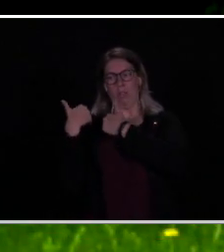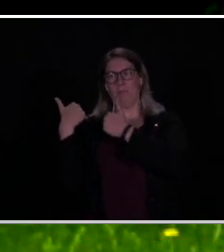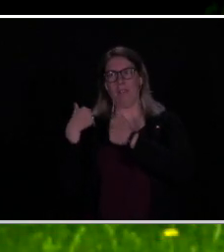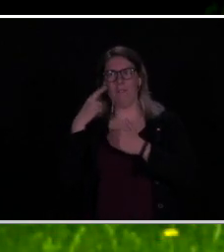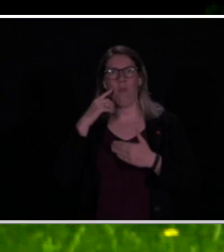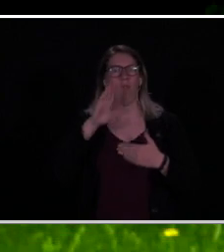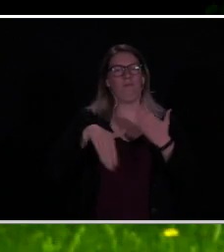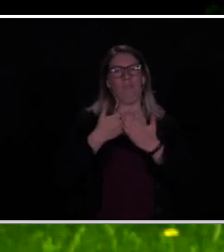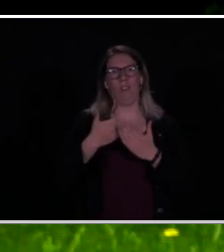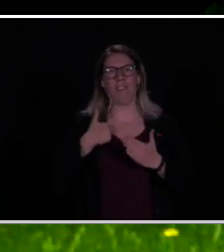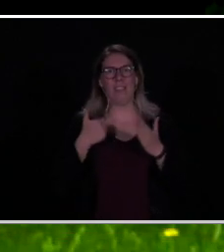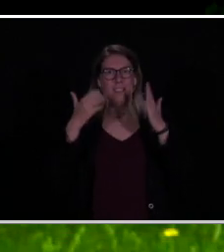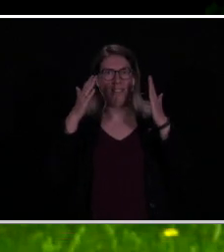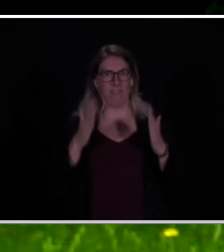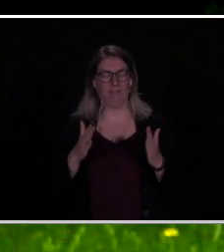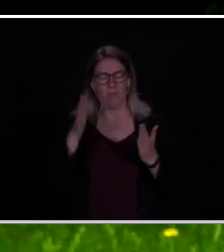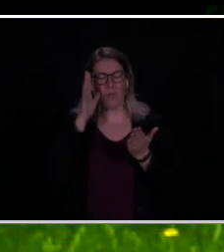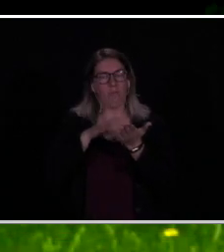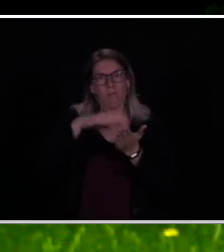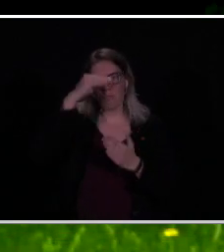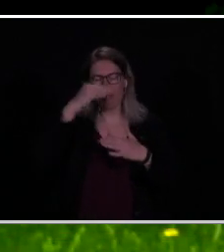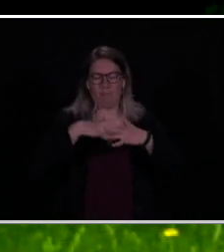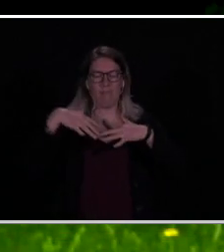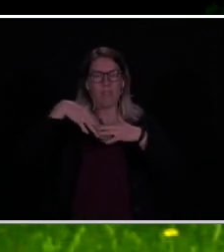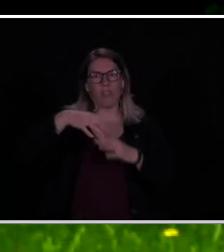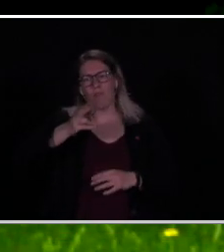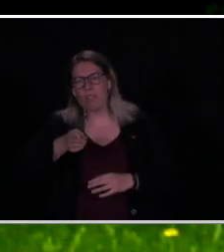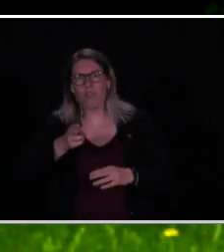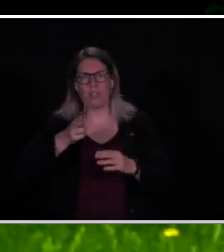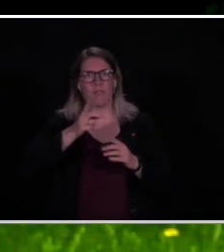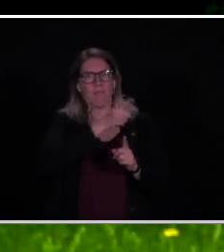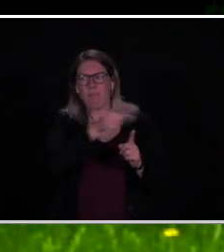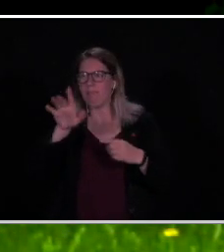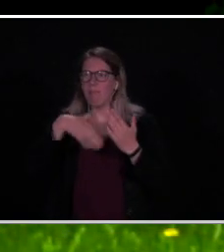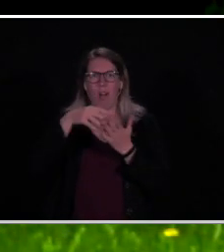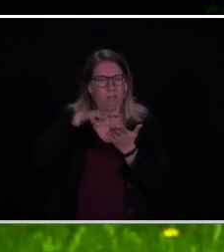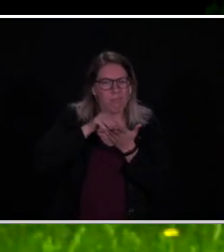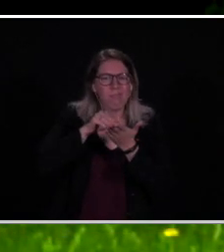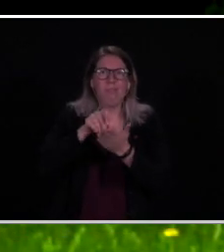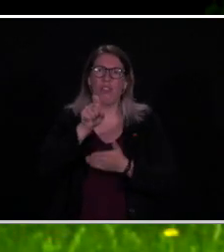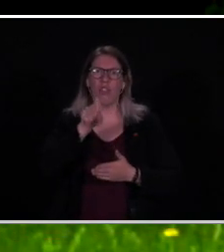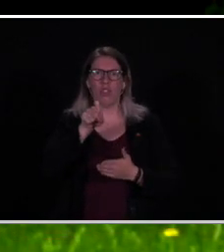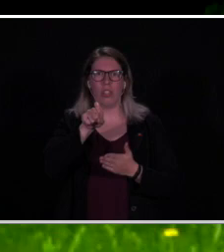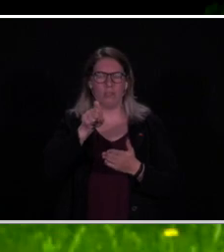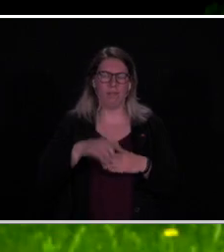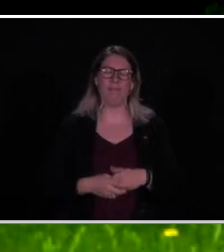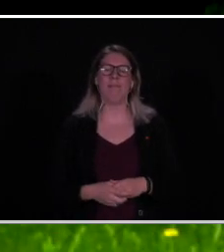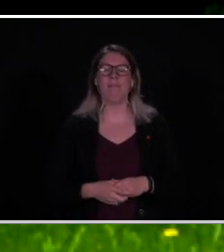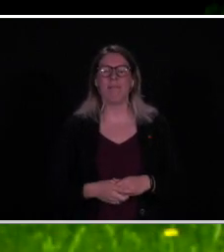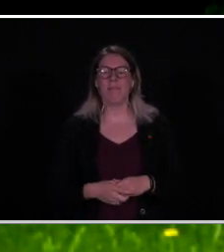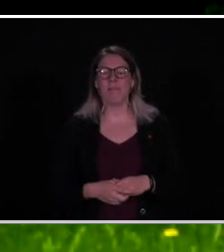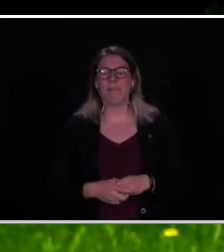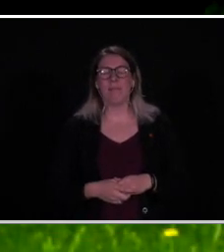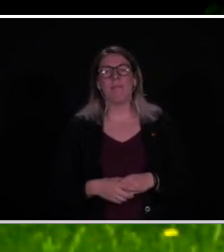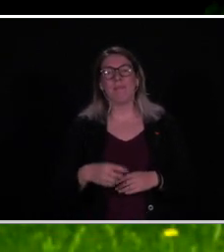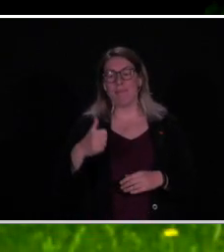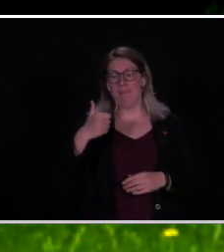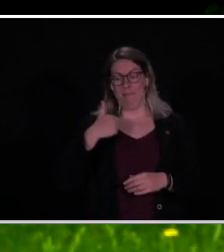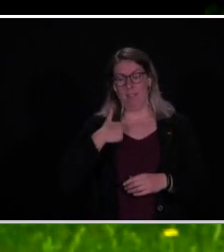to learn the Indigenous histories of the Indigenous peoples of the land. Canada has embarked